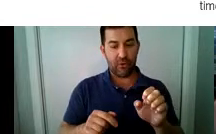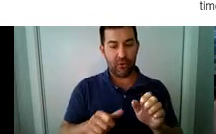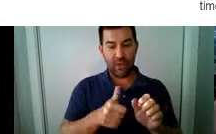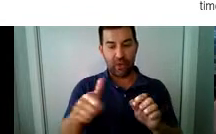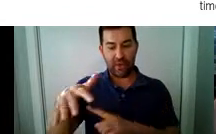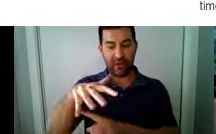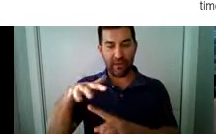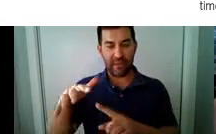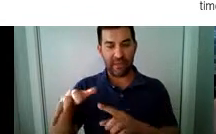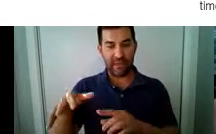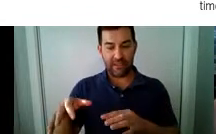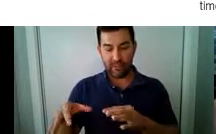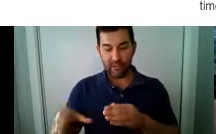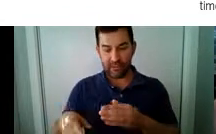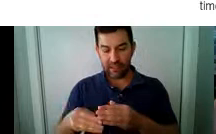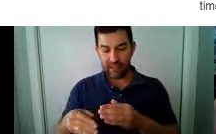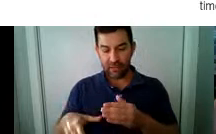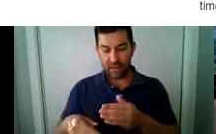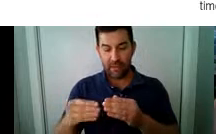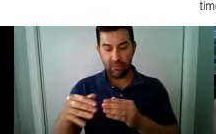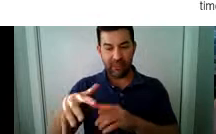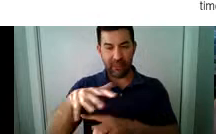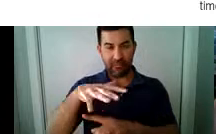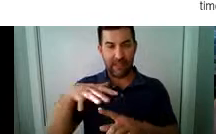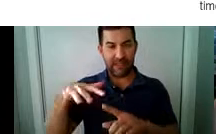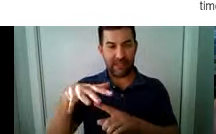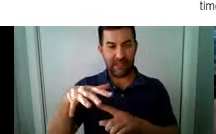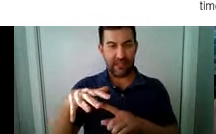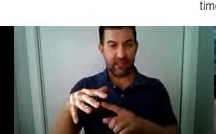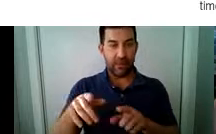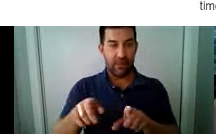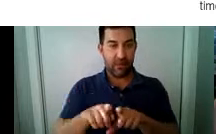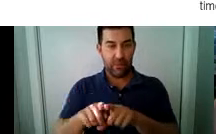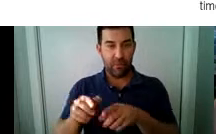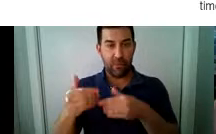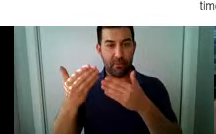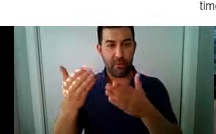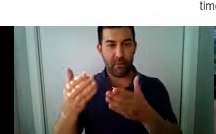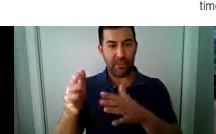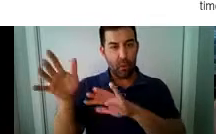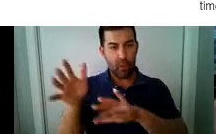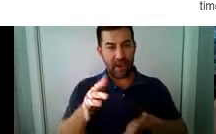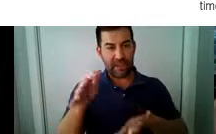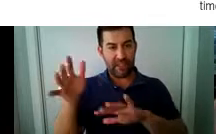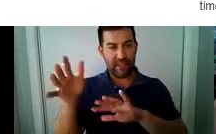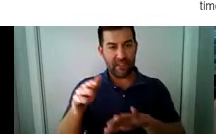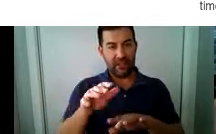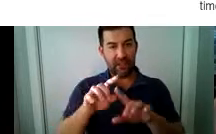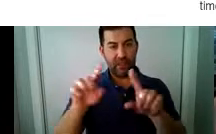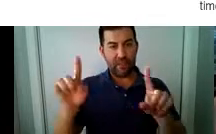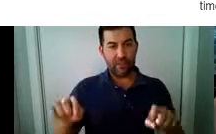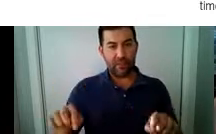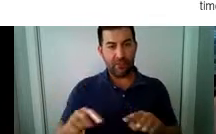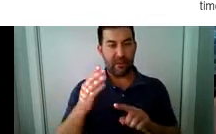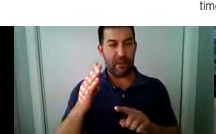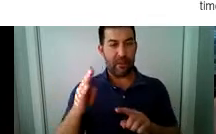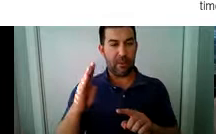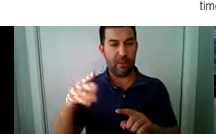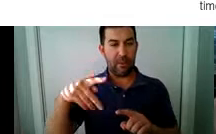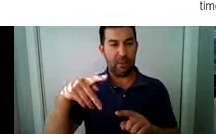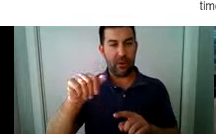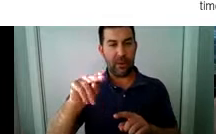extended to provide some more space. Also proposing some wind screens, which are these blue panels that protect from wind